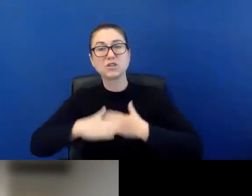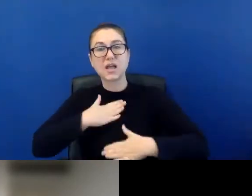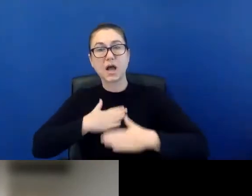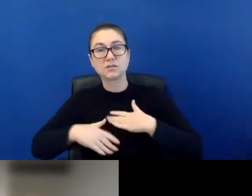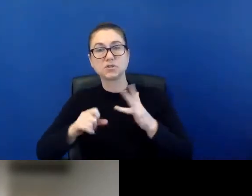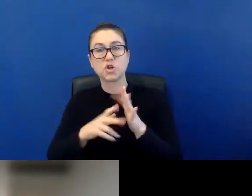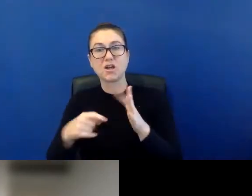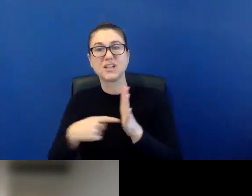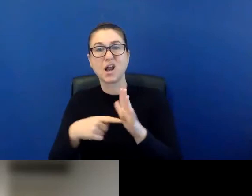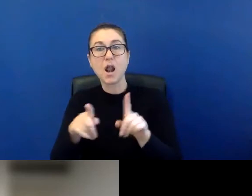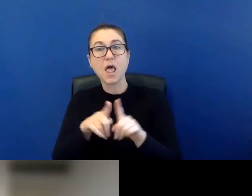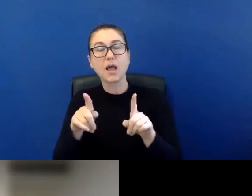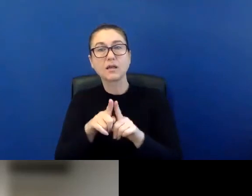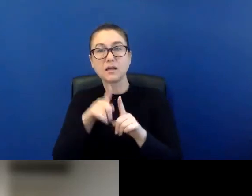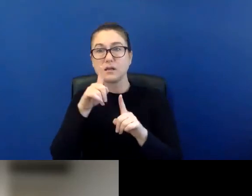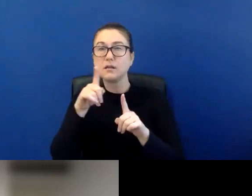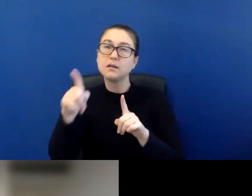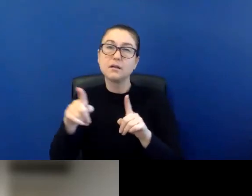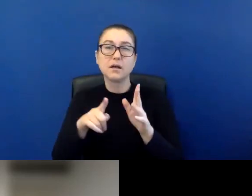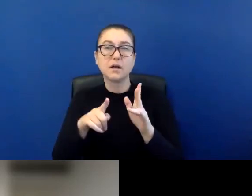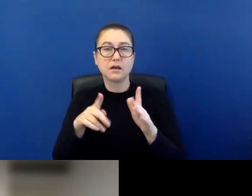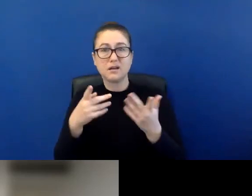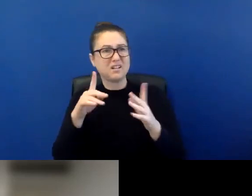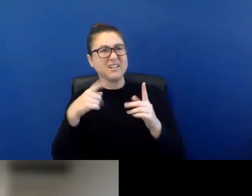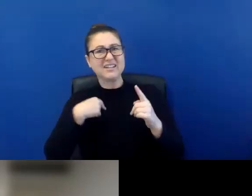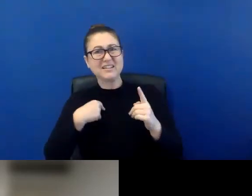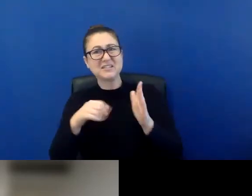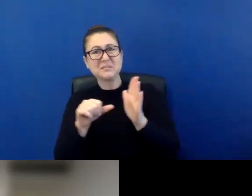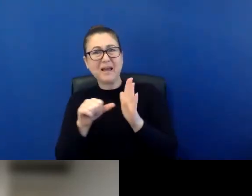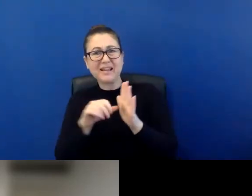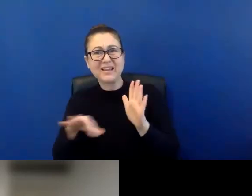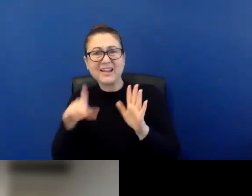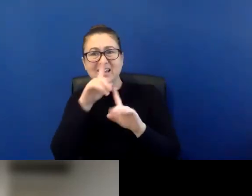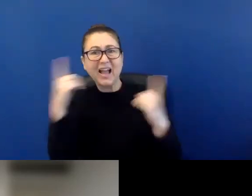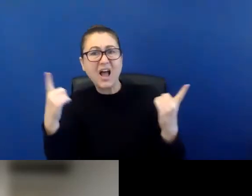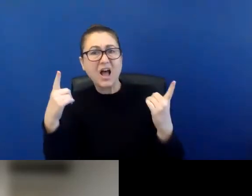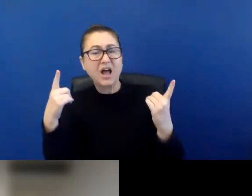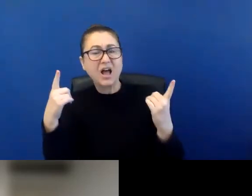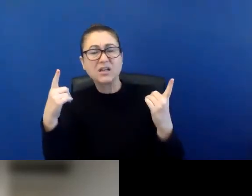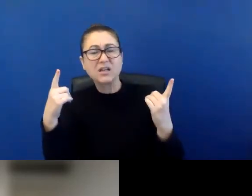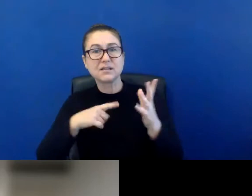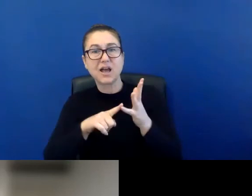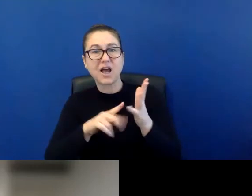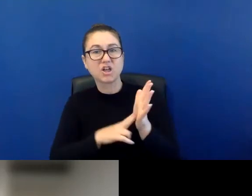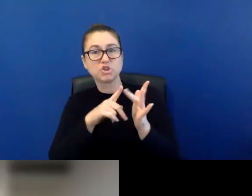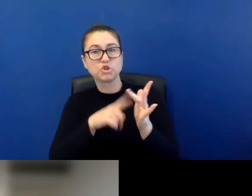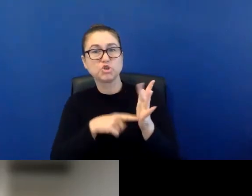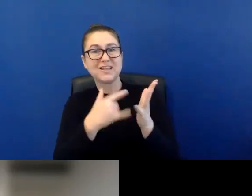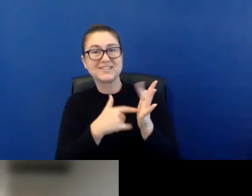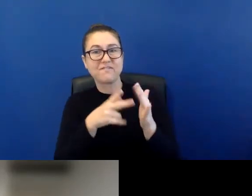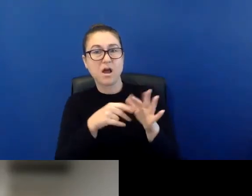example, unjustifiable hardship, etc., under the Act, which is again important because we need to make sure we have a